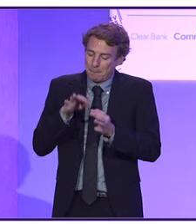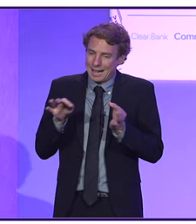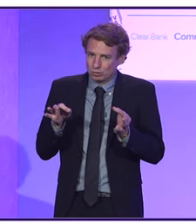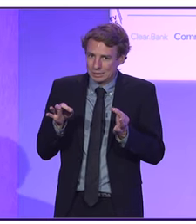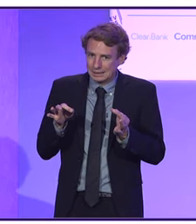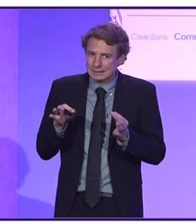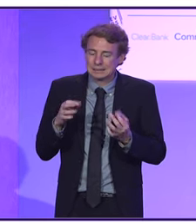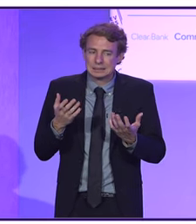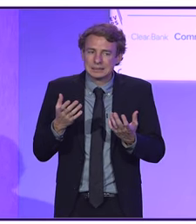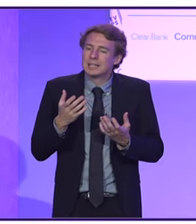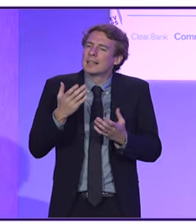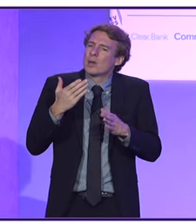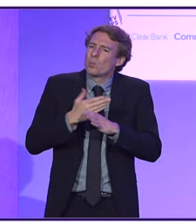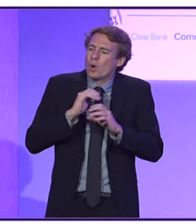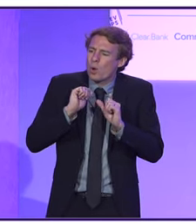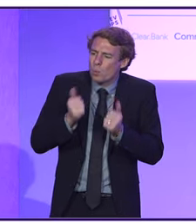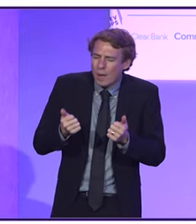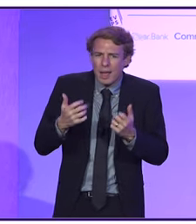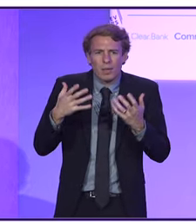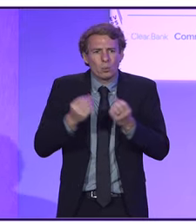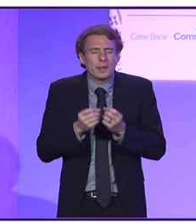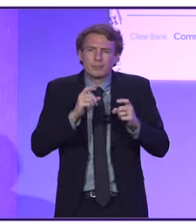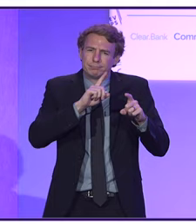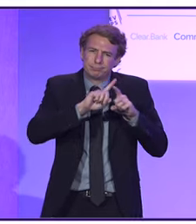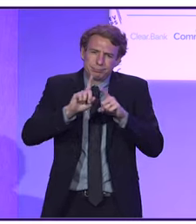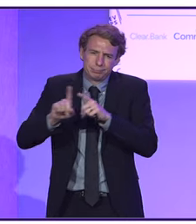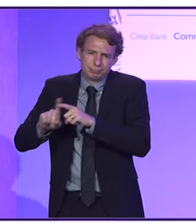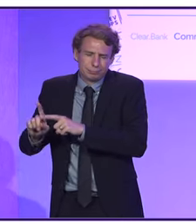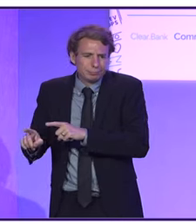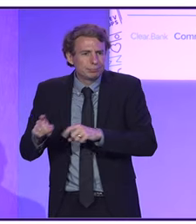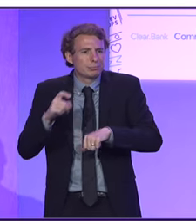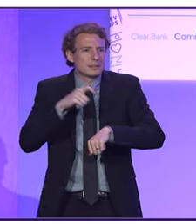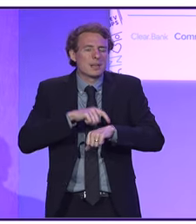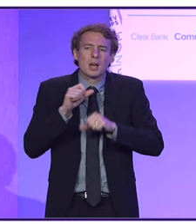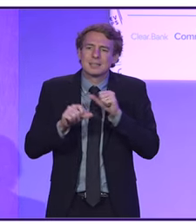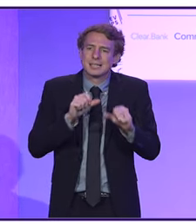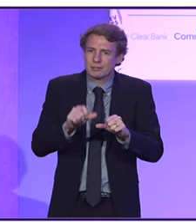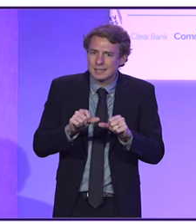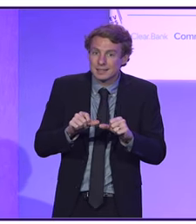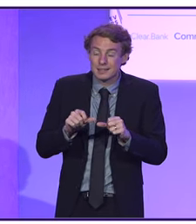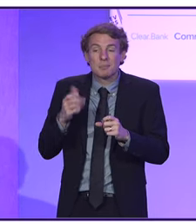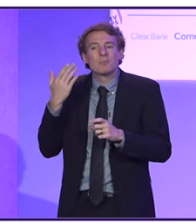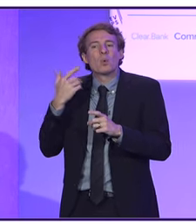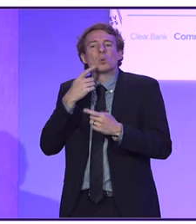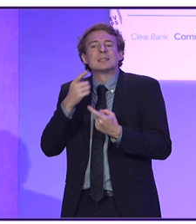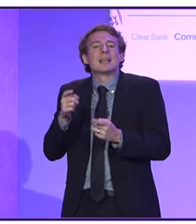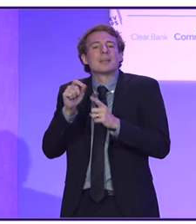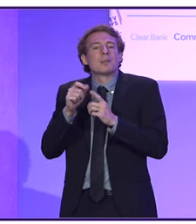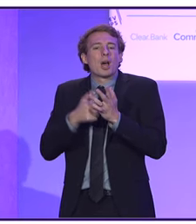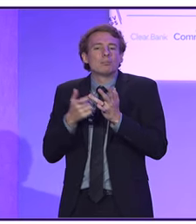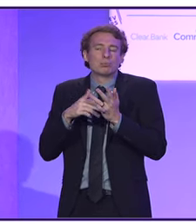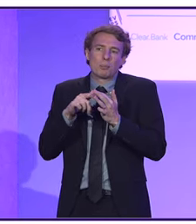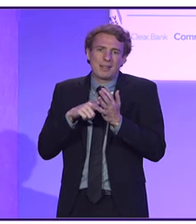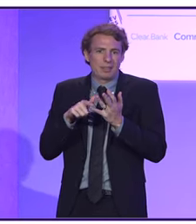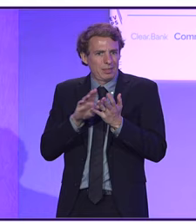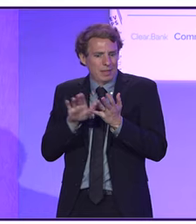generally work really well with lots and lots of different time series, and for example, a platform like Prometheus, and they will struggle when you have a